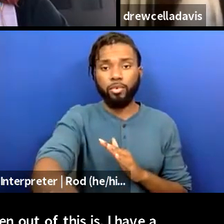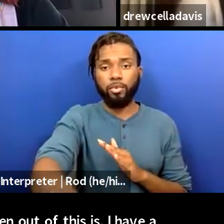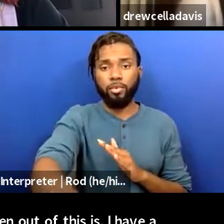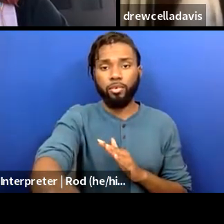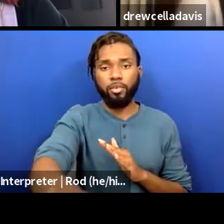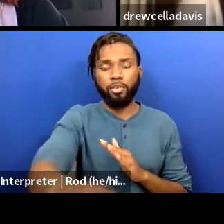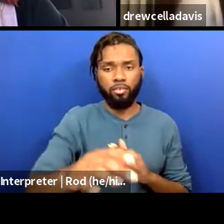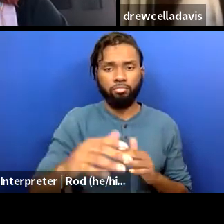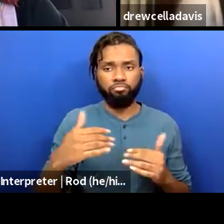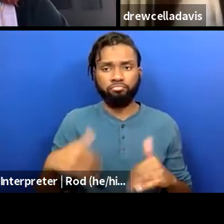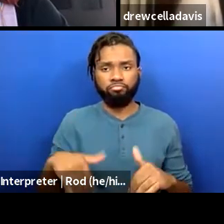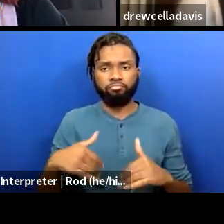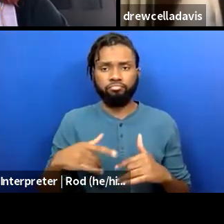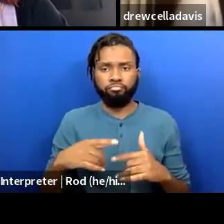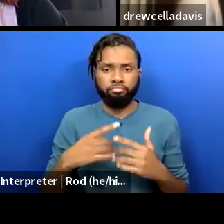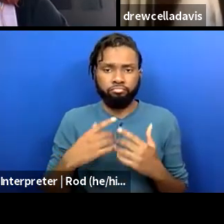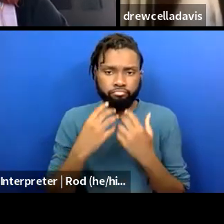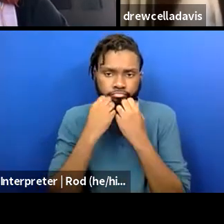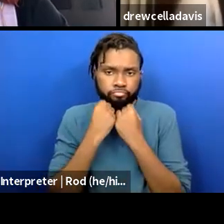so valuable to me.